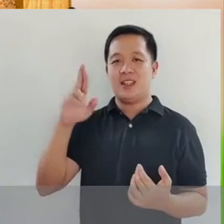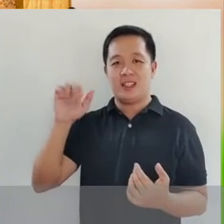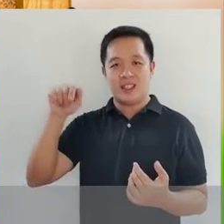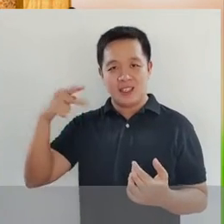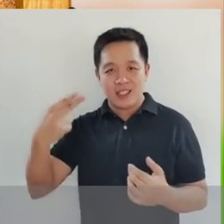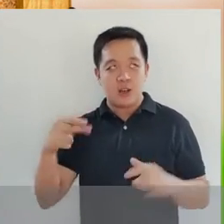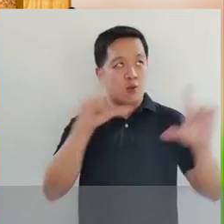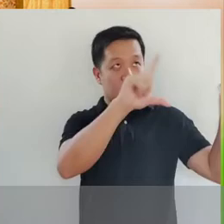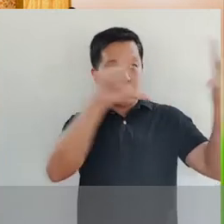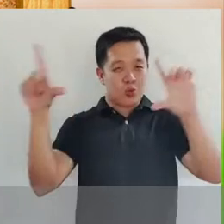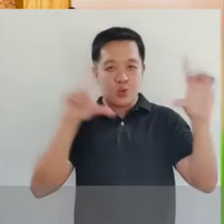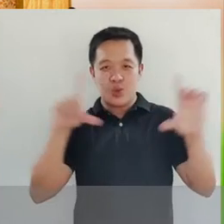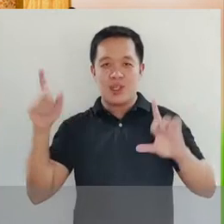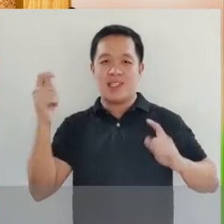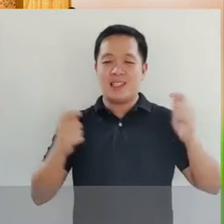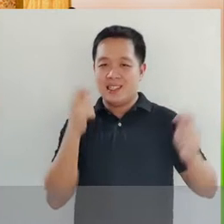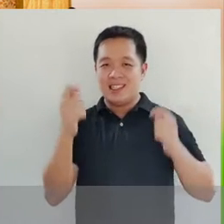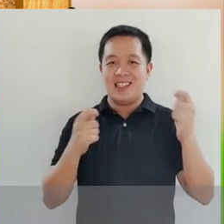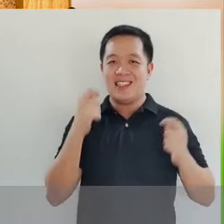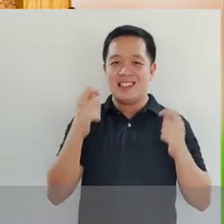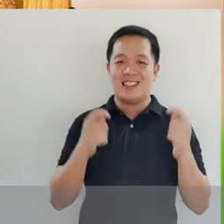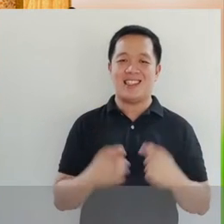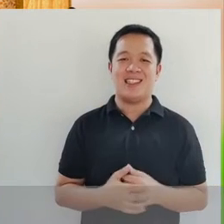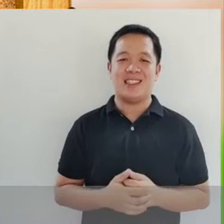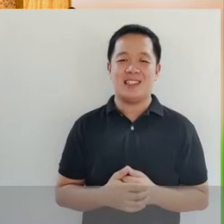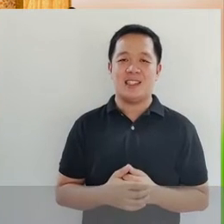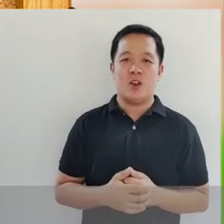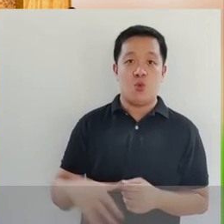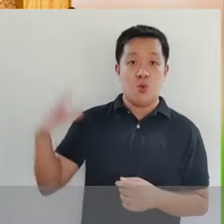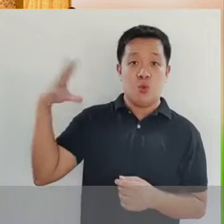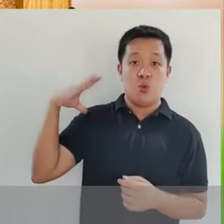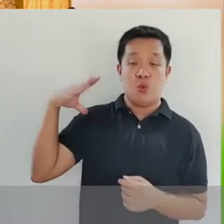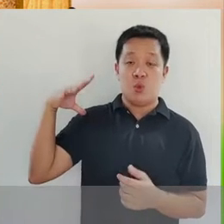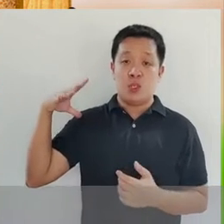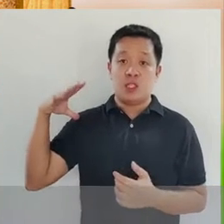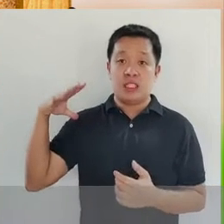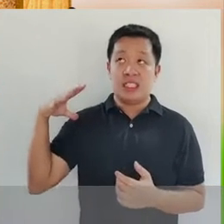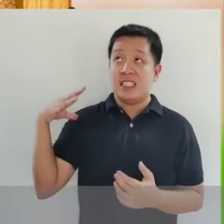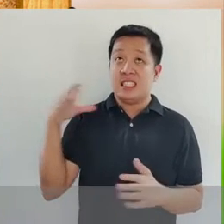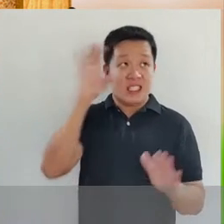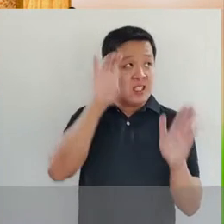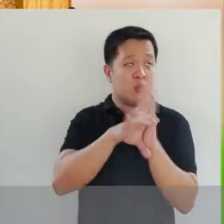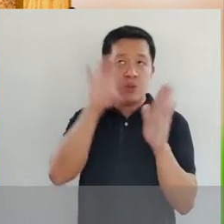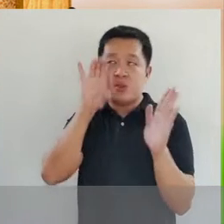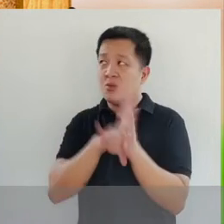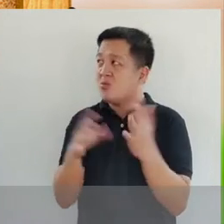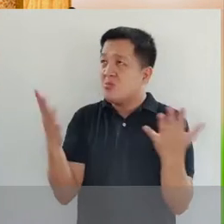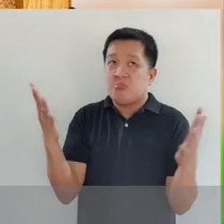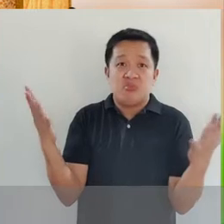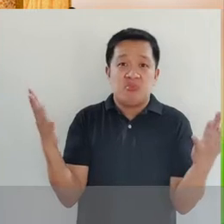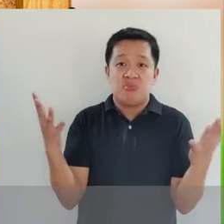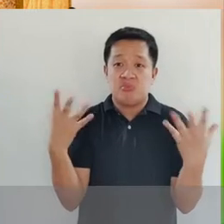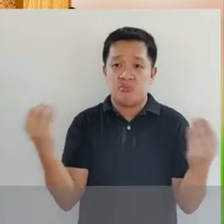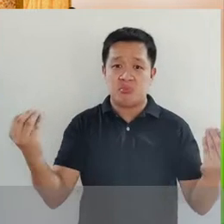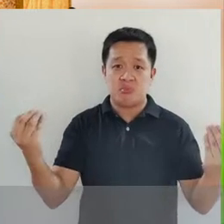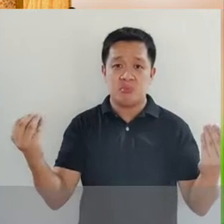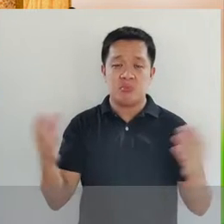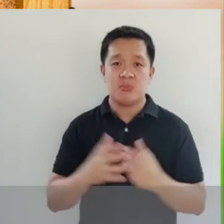let us take a tour of the digraph gallery. Wait, I think the pictures are